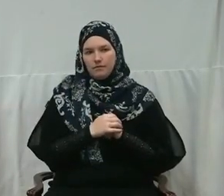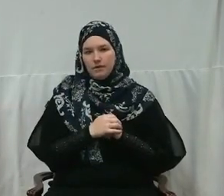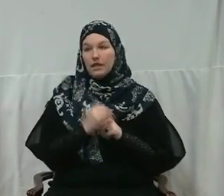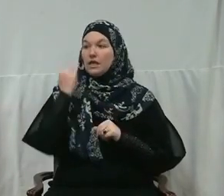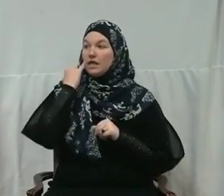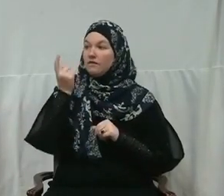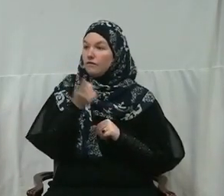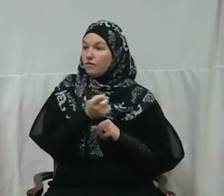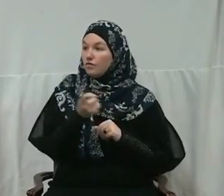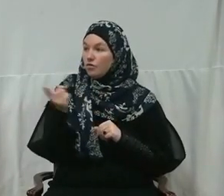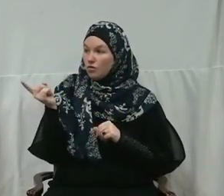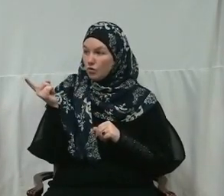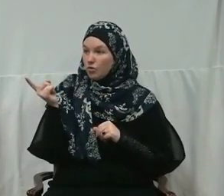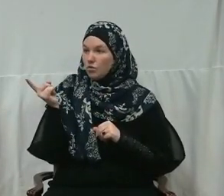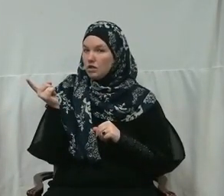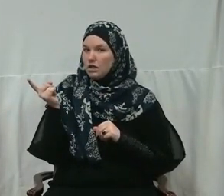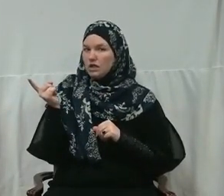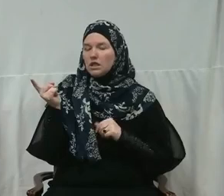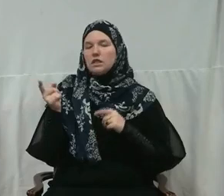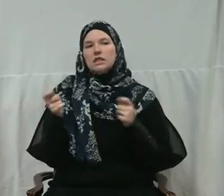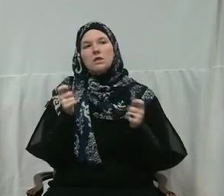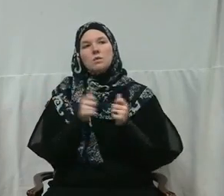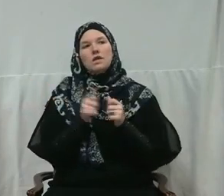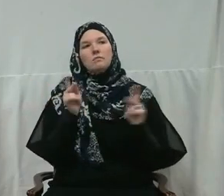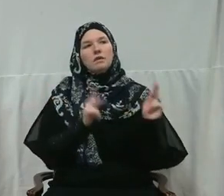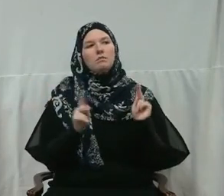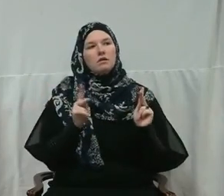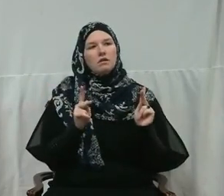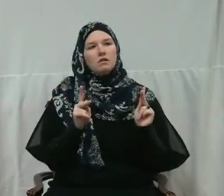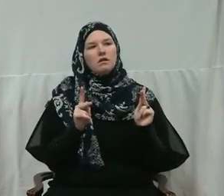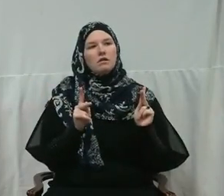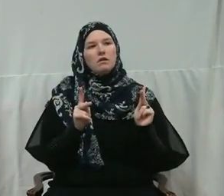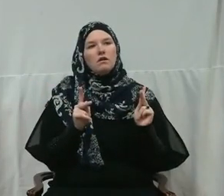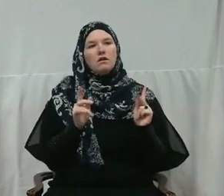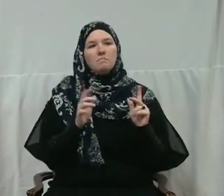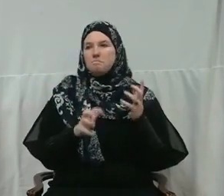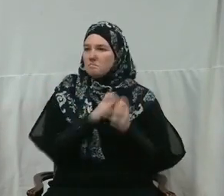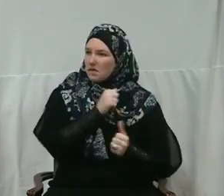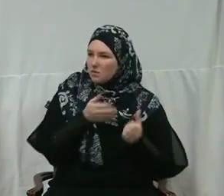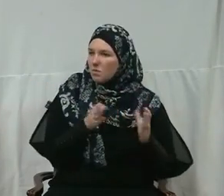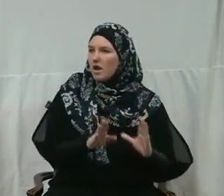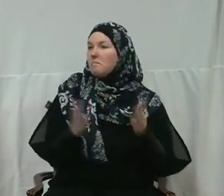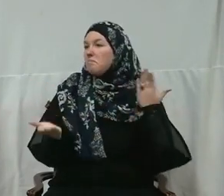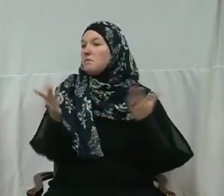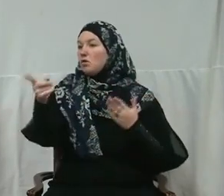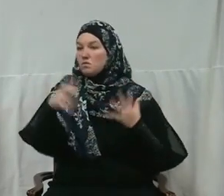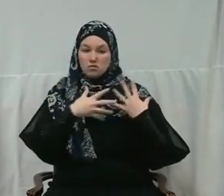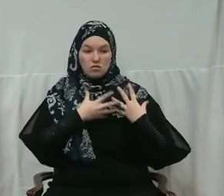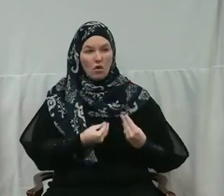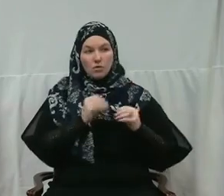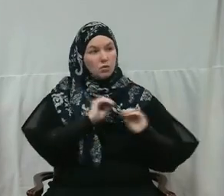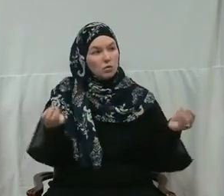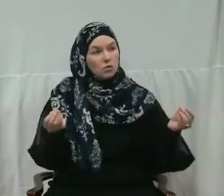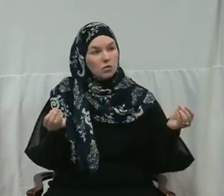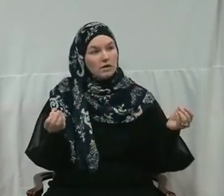If you were harsh-hearted or uneasy on them or not soft-hearted with them, they would